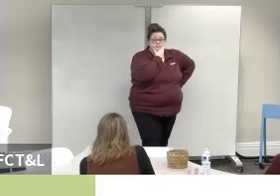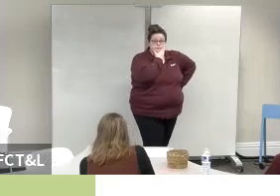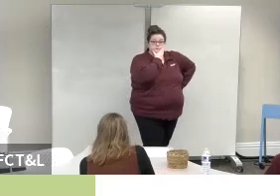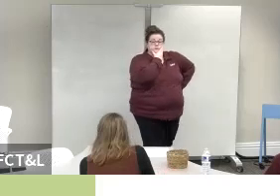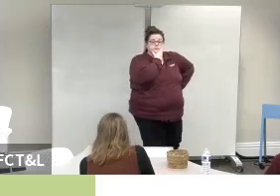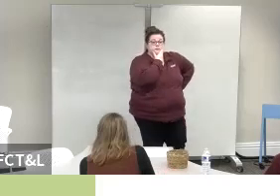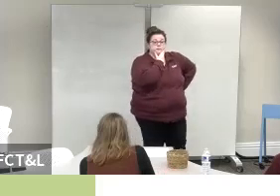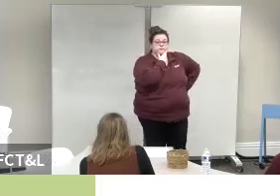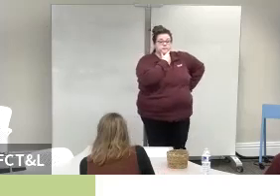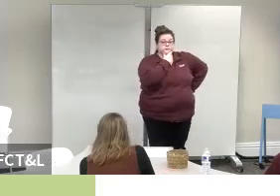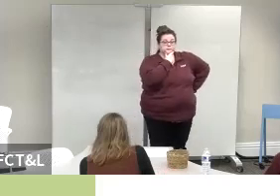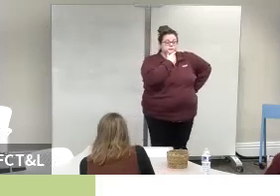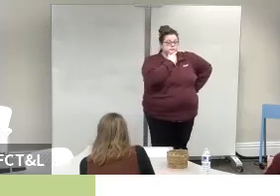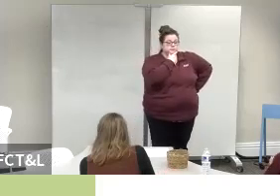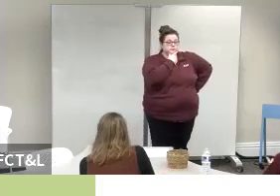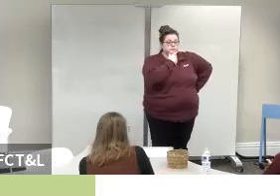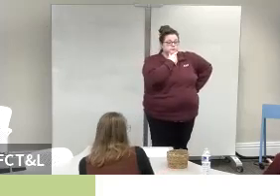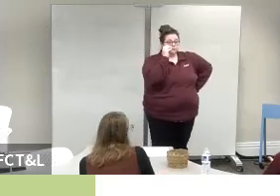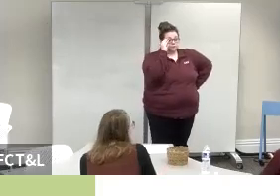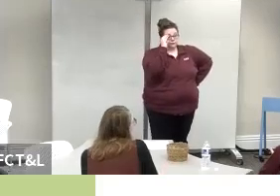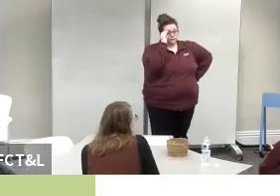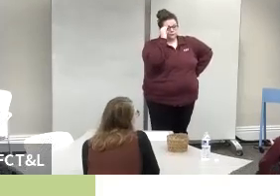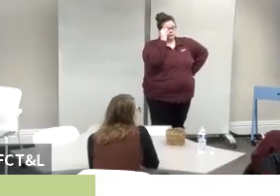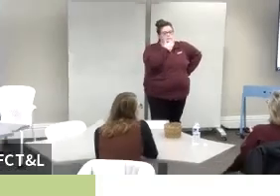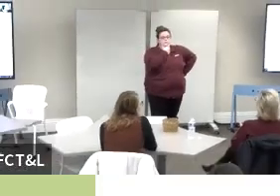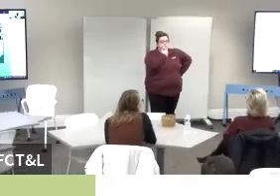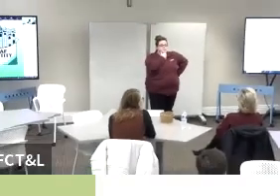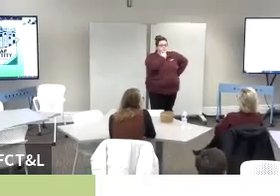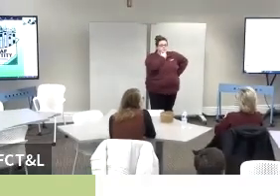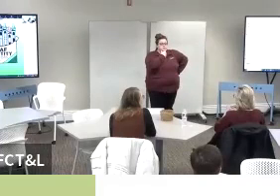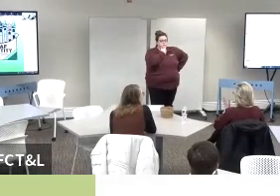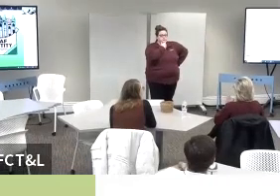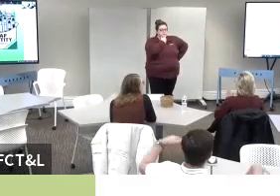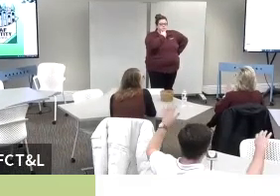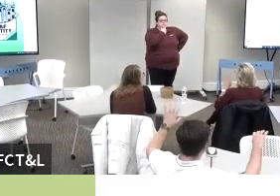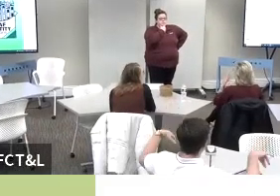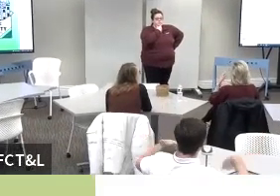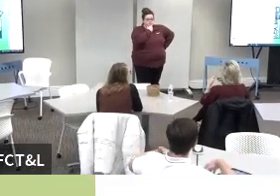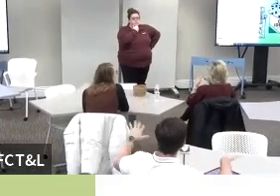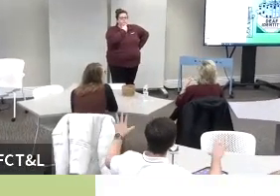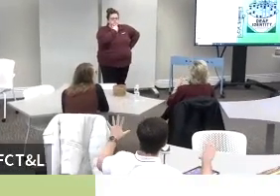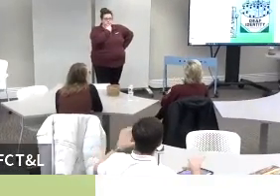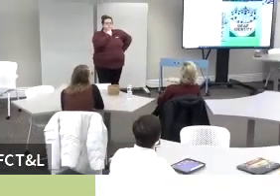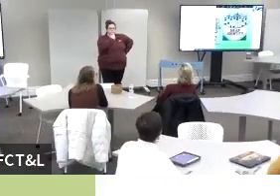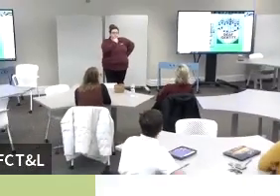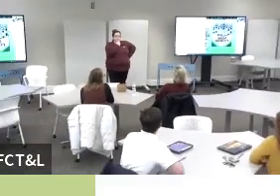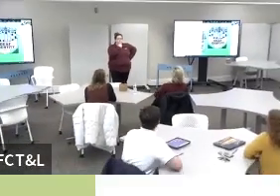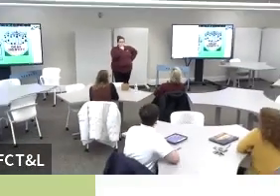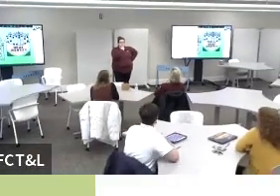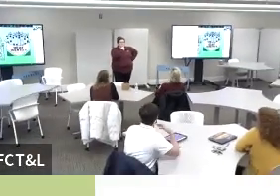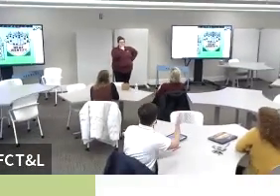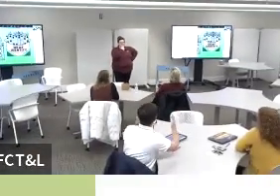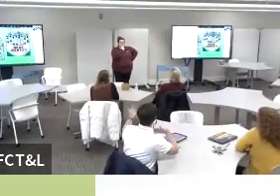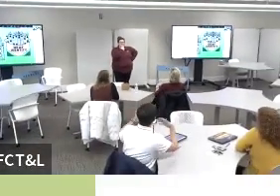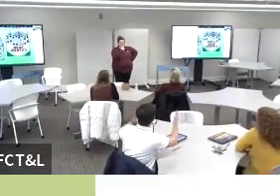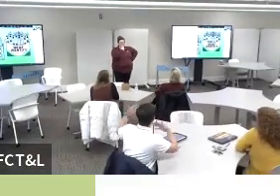Yes. We talked about being very intentional on how the space is set up. So that there